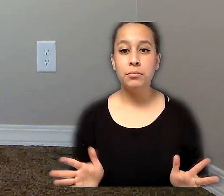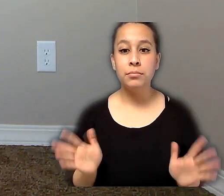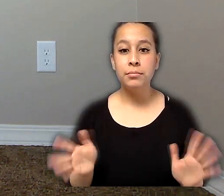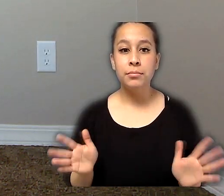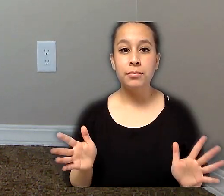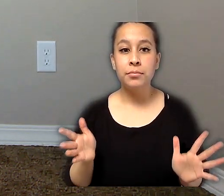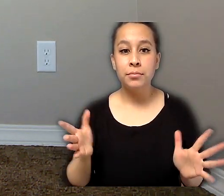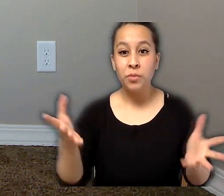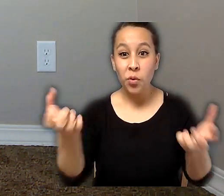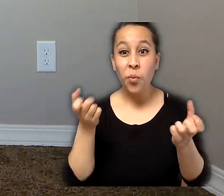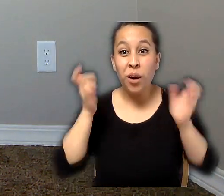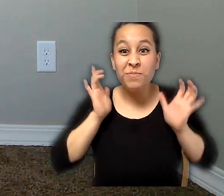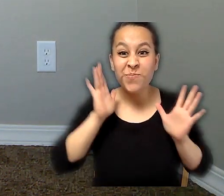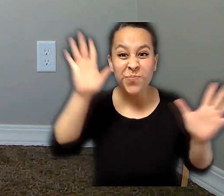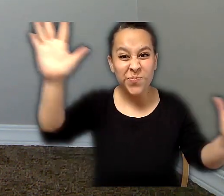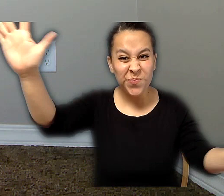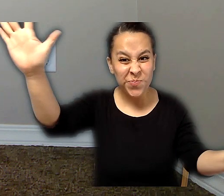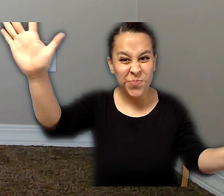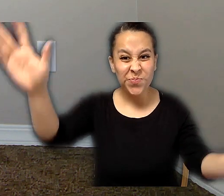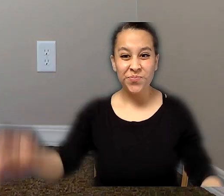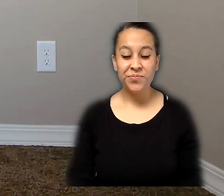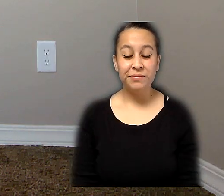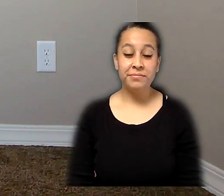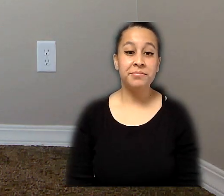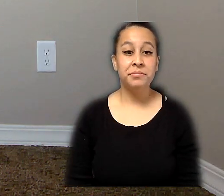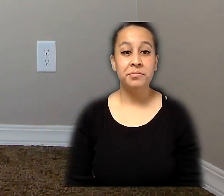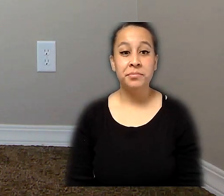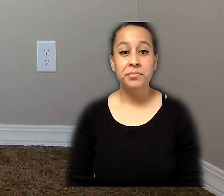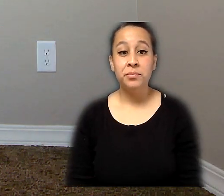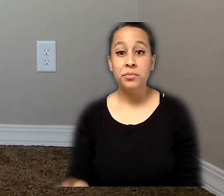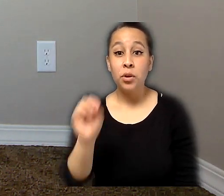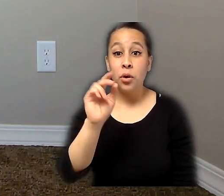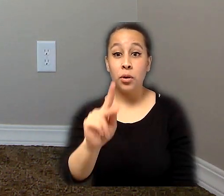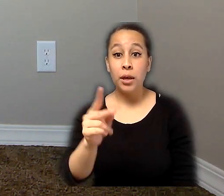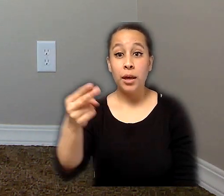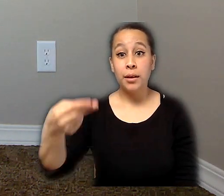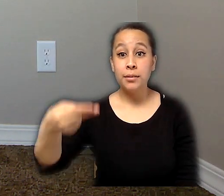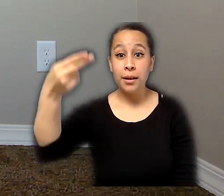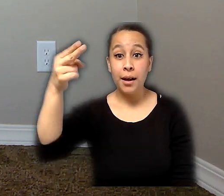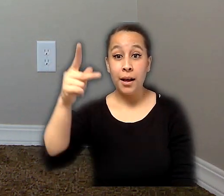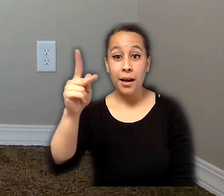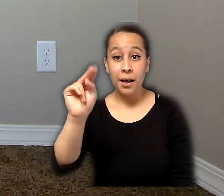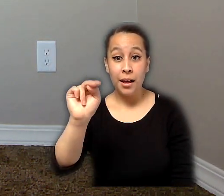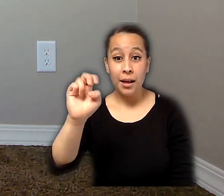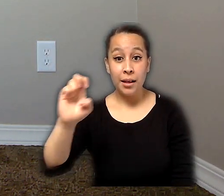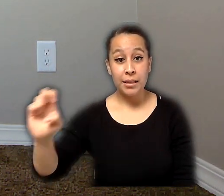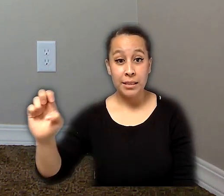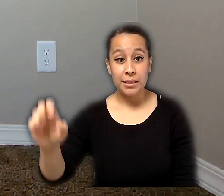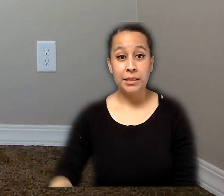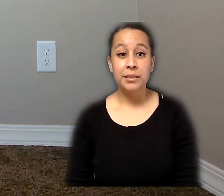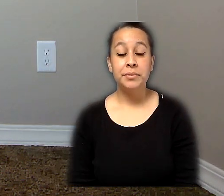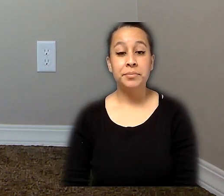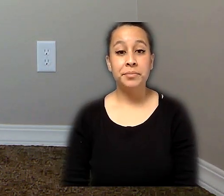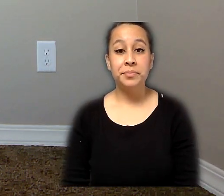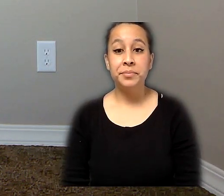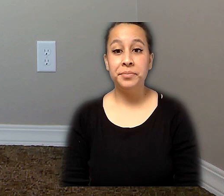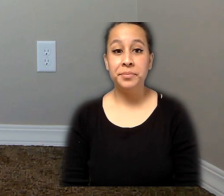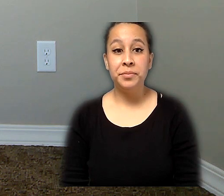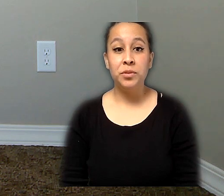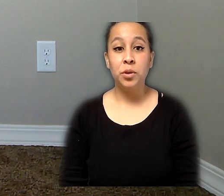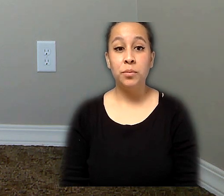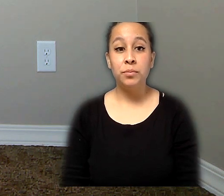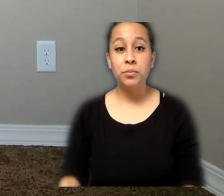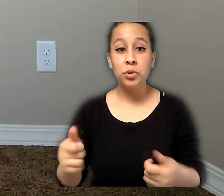to extend your arms as much as you can, okay? With super high knees. We're going to do that step one more time before we move